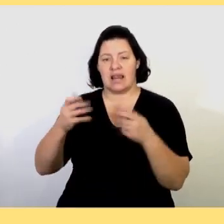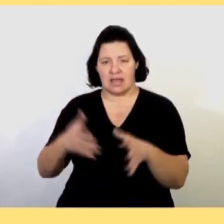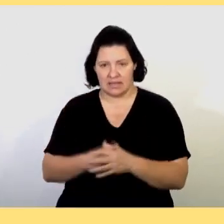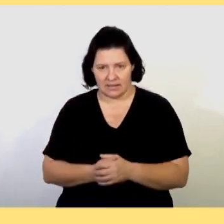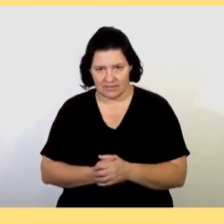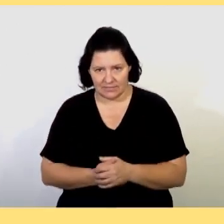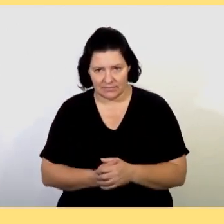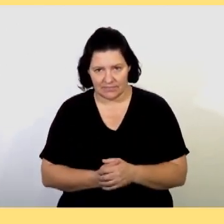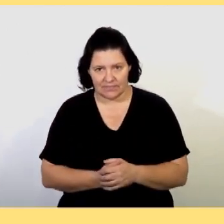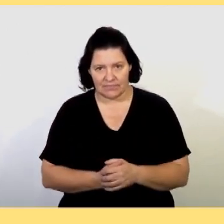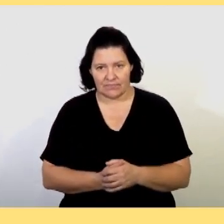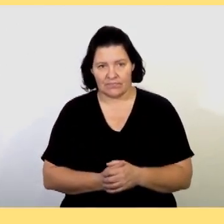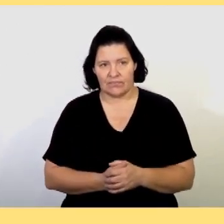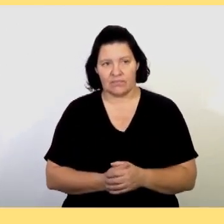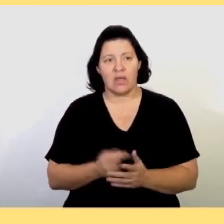wholesalers.